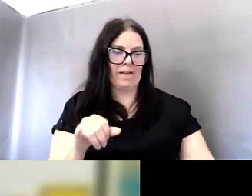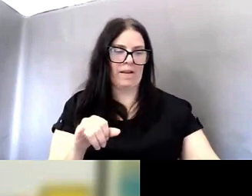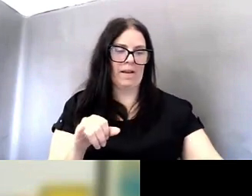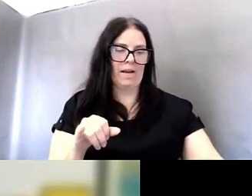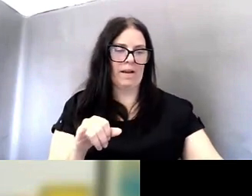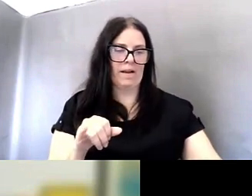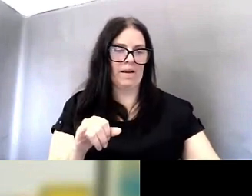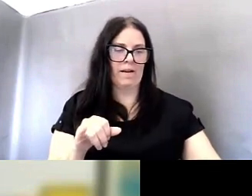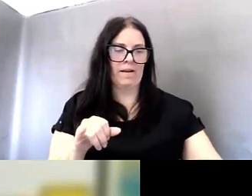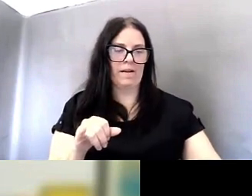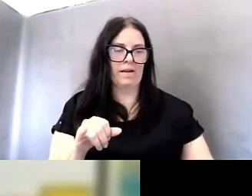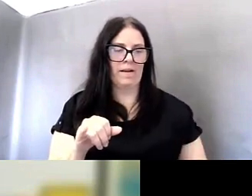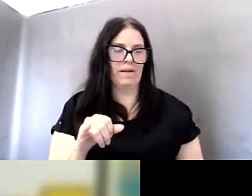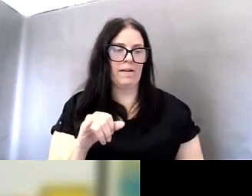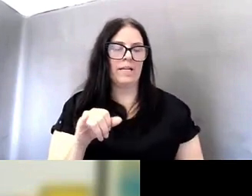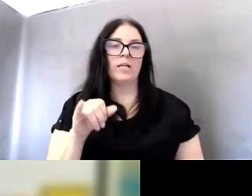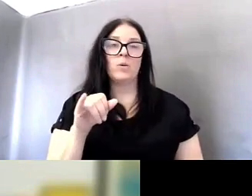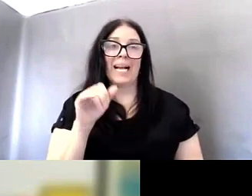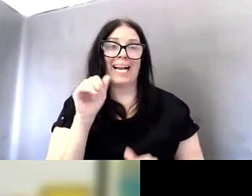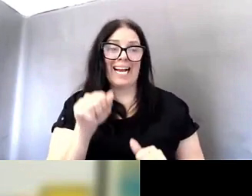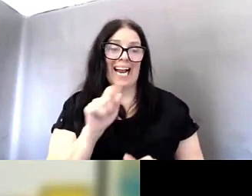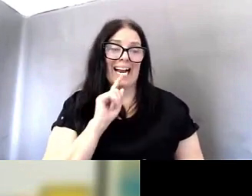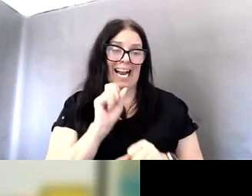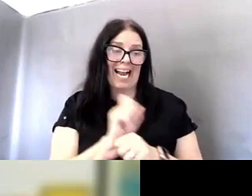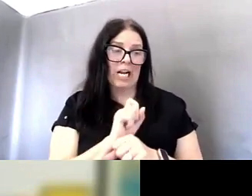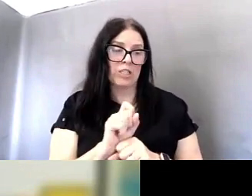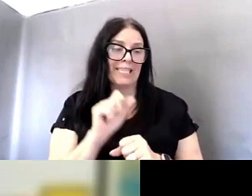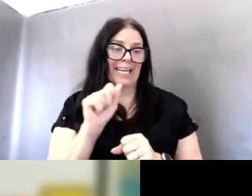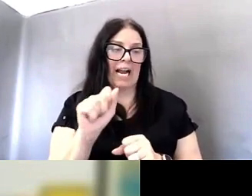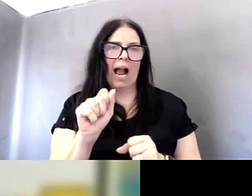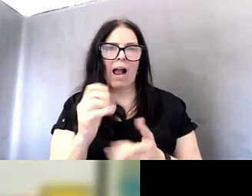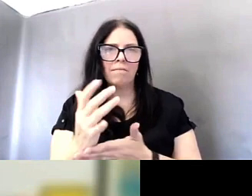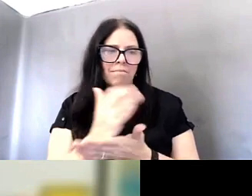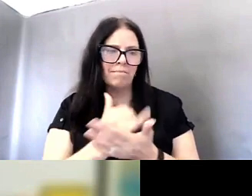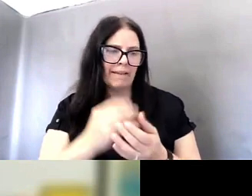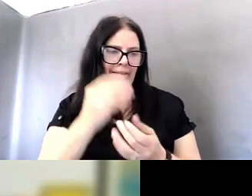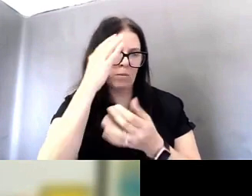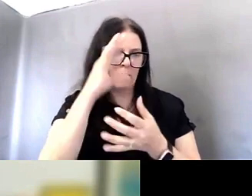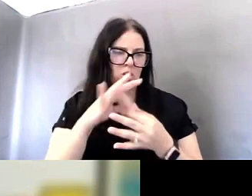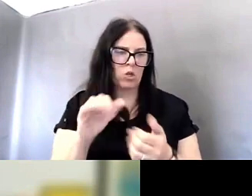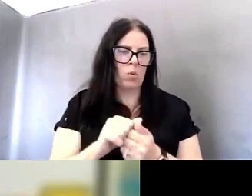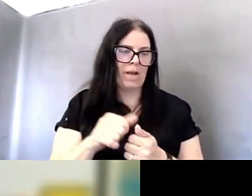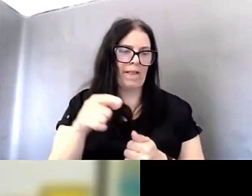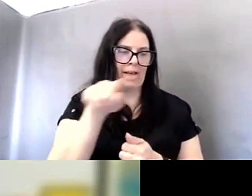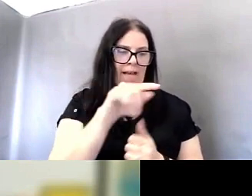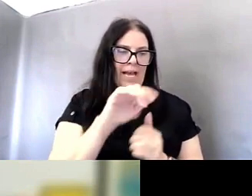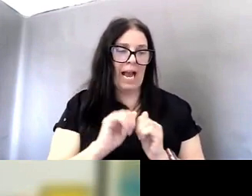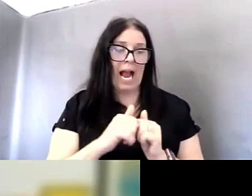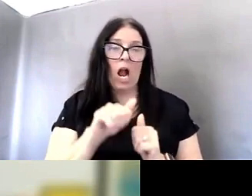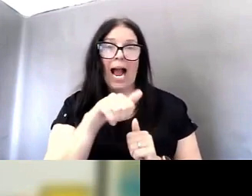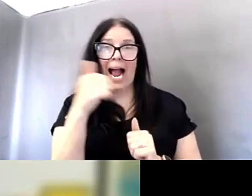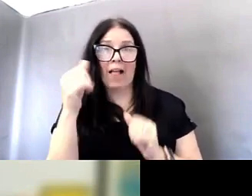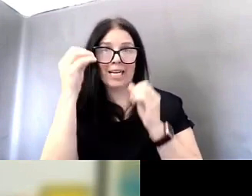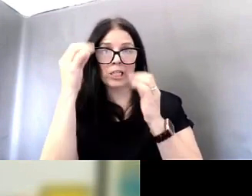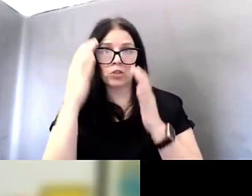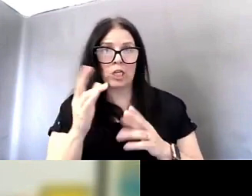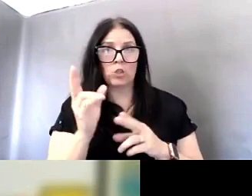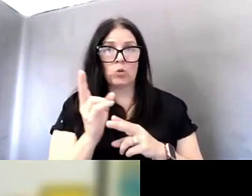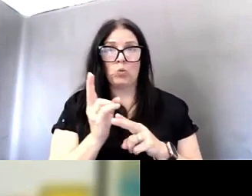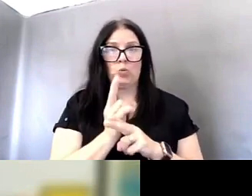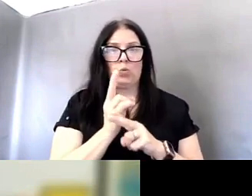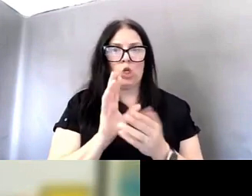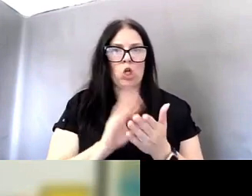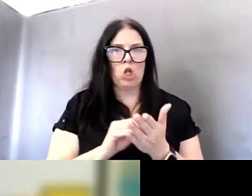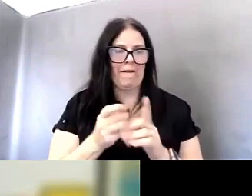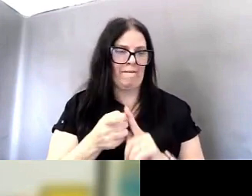could actually get some firsthand accounts of what other instructors have found useful,